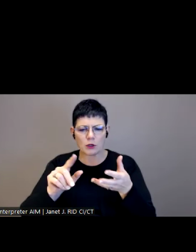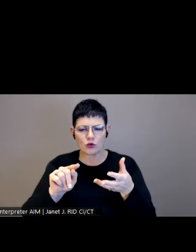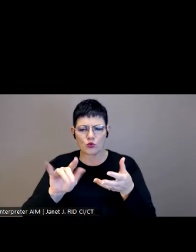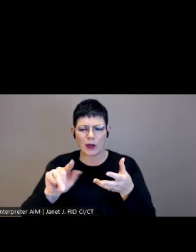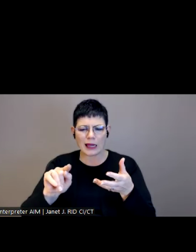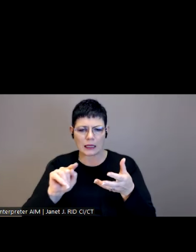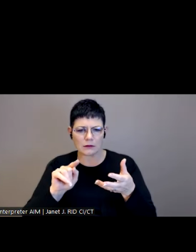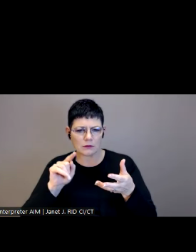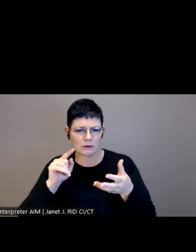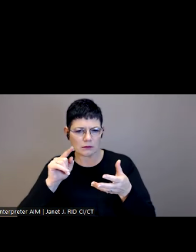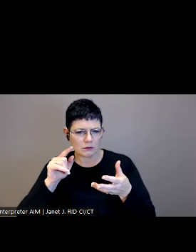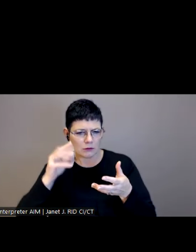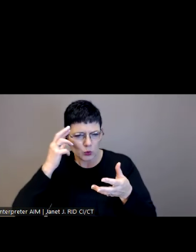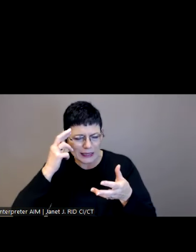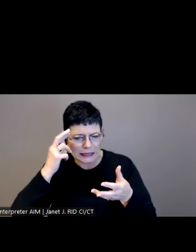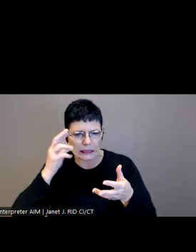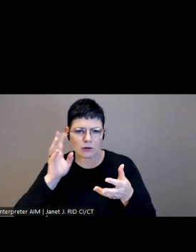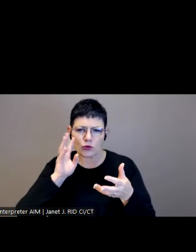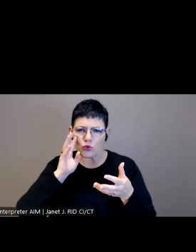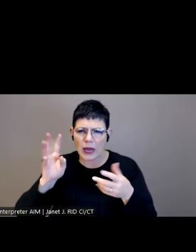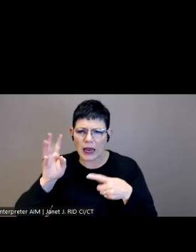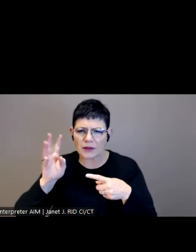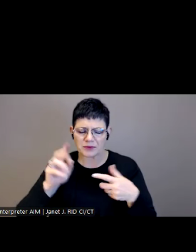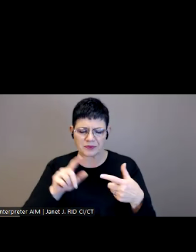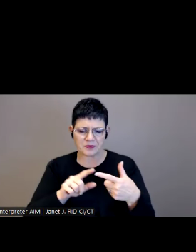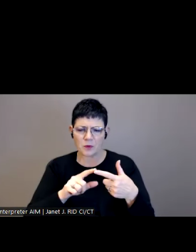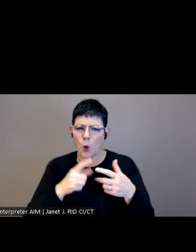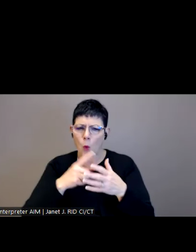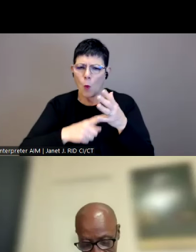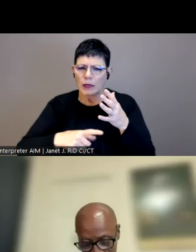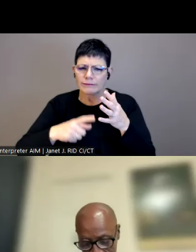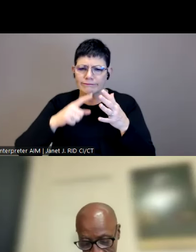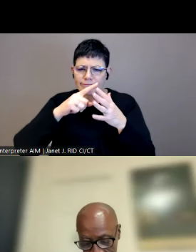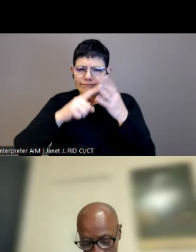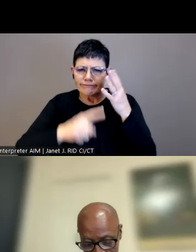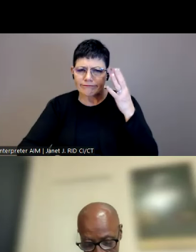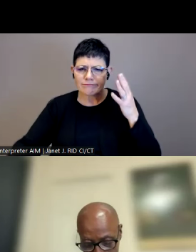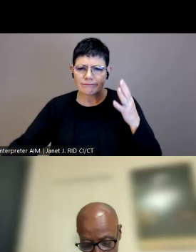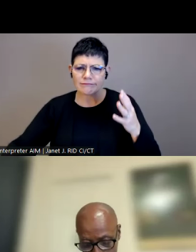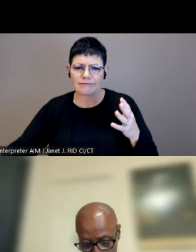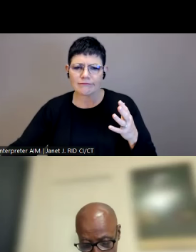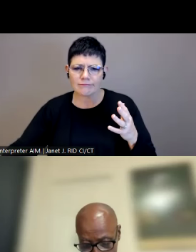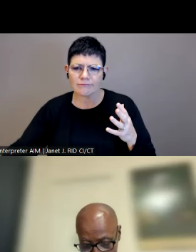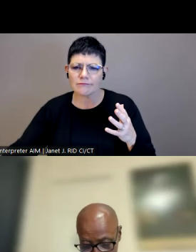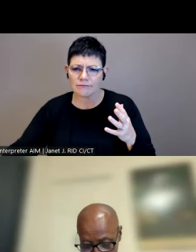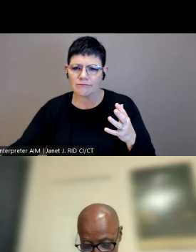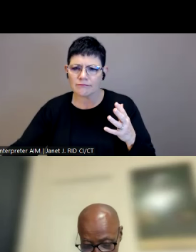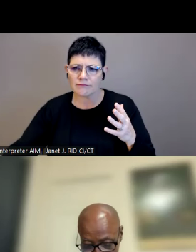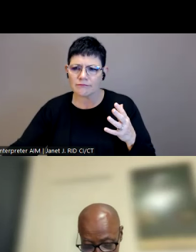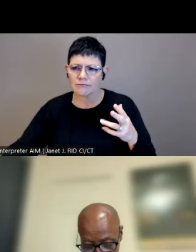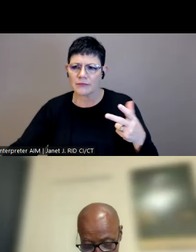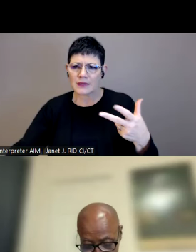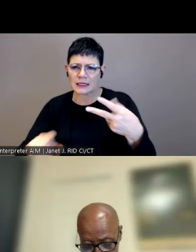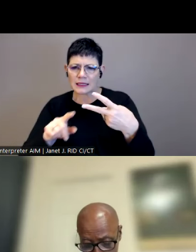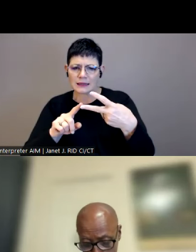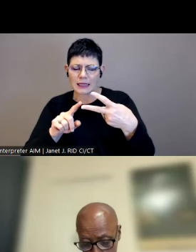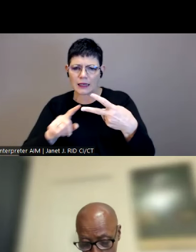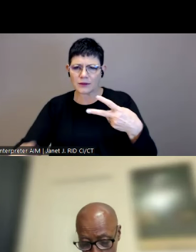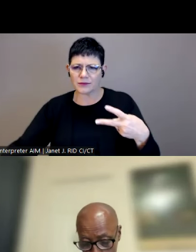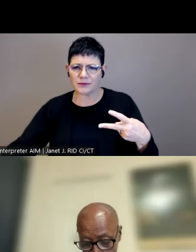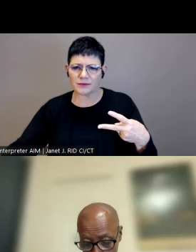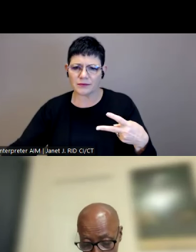is, why we created it, and the different elements in it that you might find useful. And then secondly, I will show it to you because it's